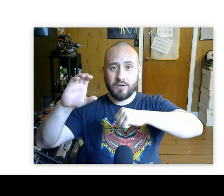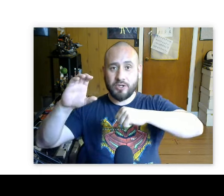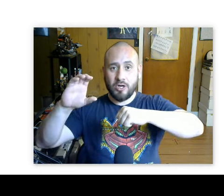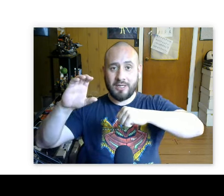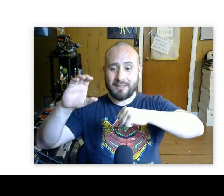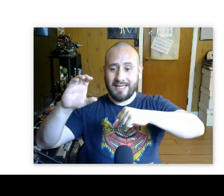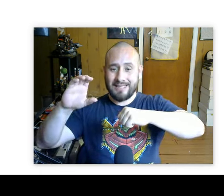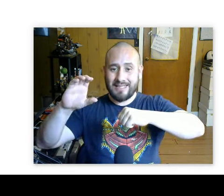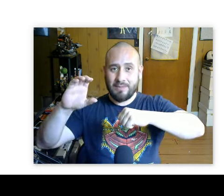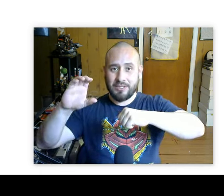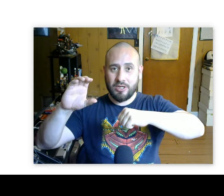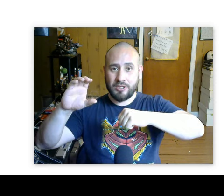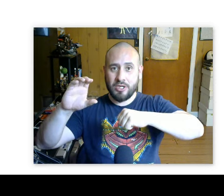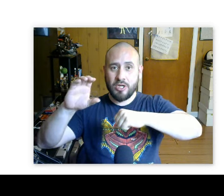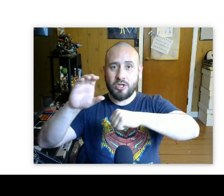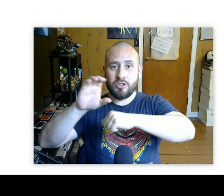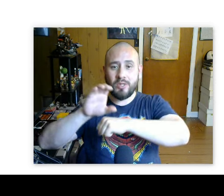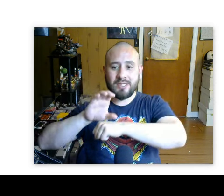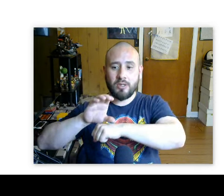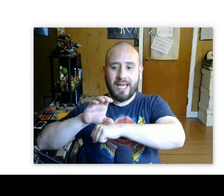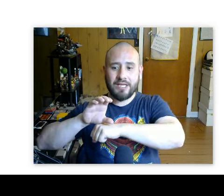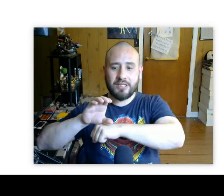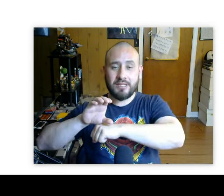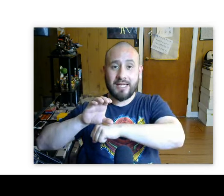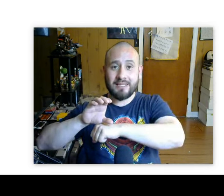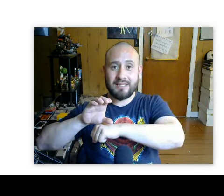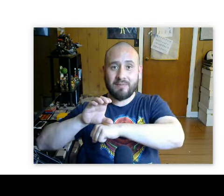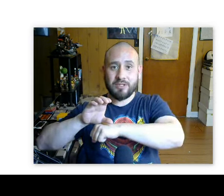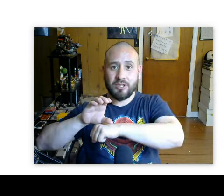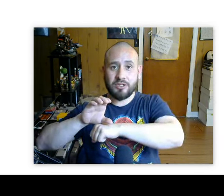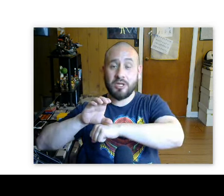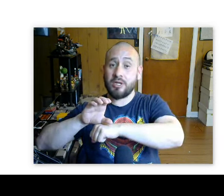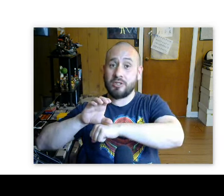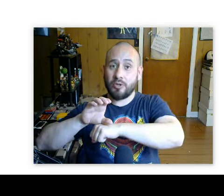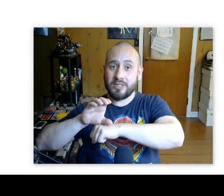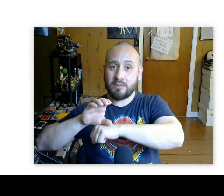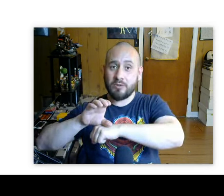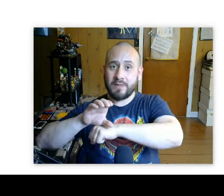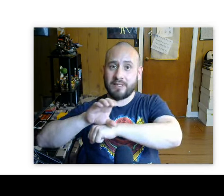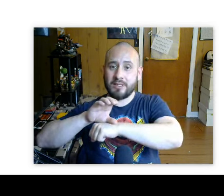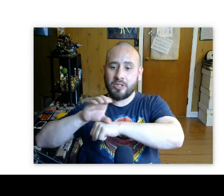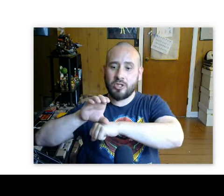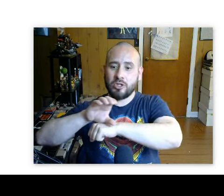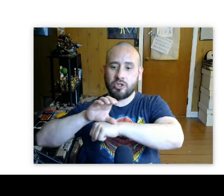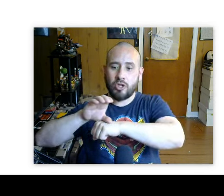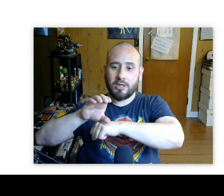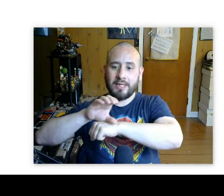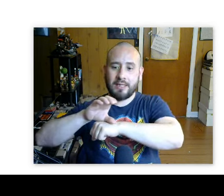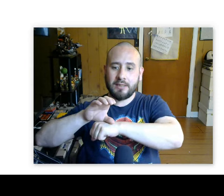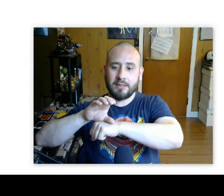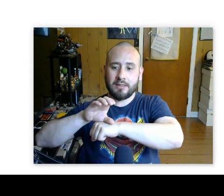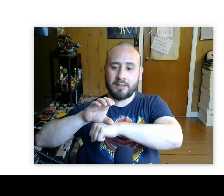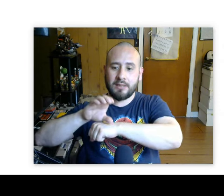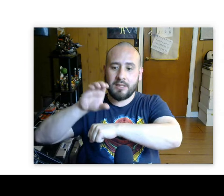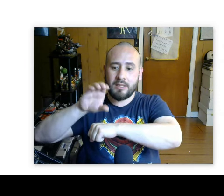for chocolate. It's the same as church. Notice the location. It's the same as church. Notice the movement.